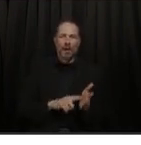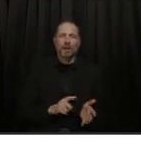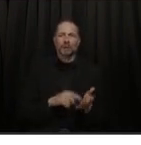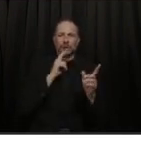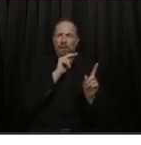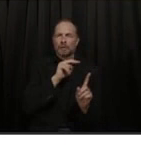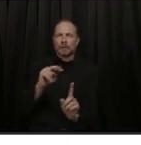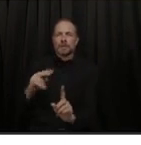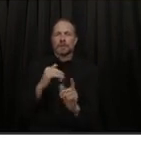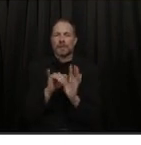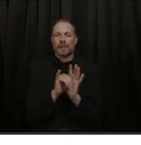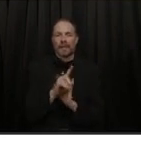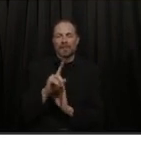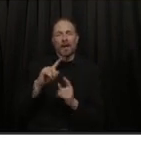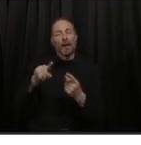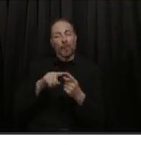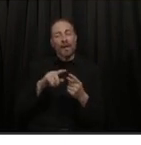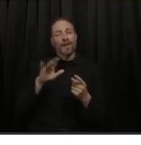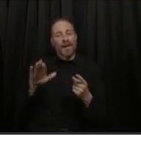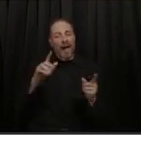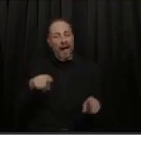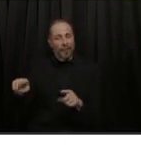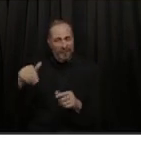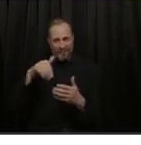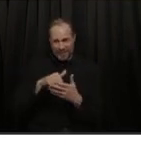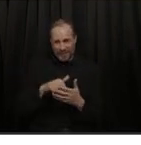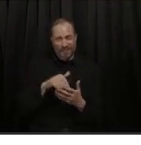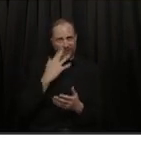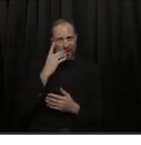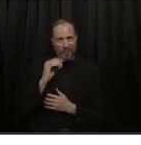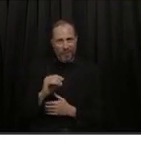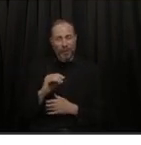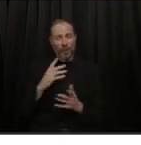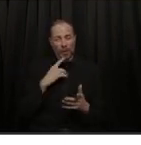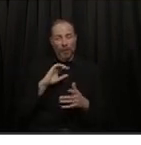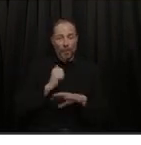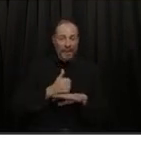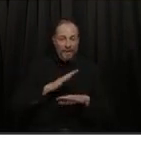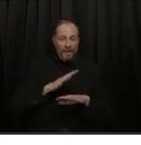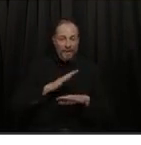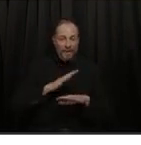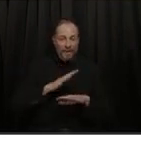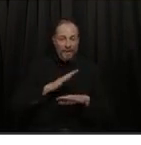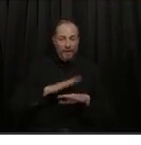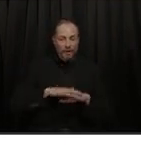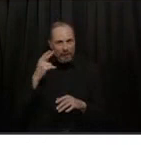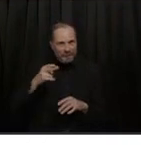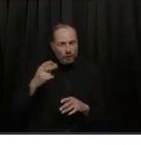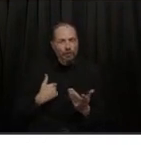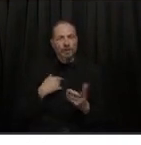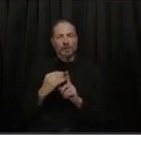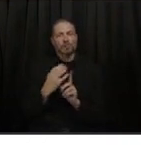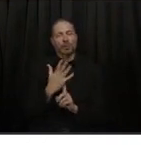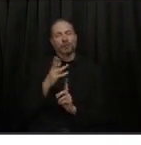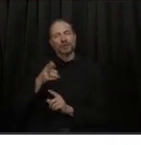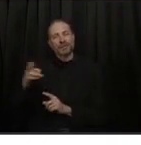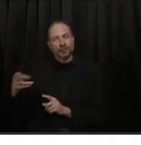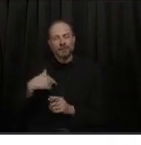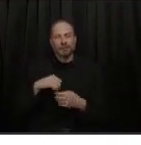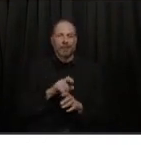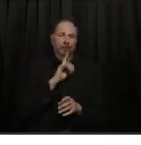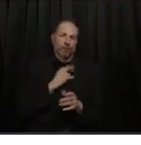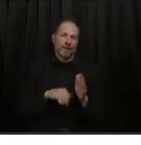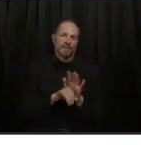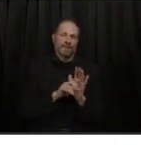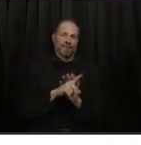to identify cases as they occur here in the state based on travel history, exposure history, and making sure that we identify those contacts